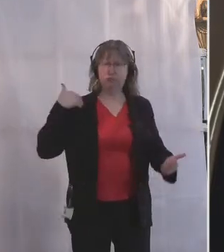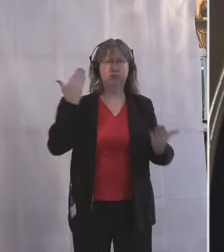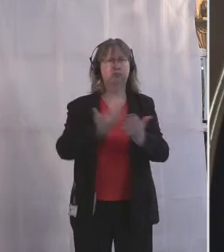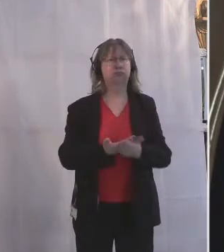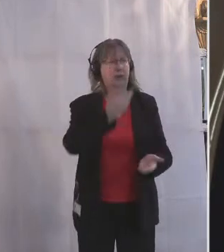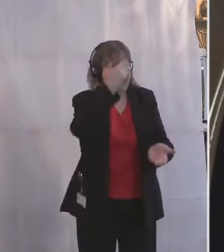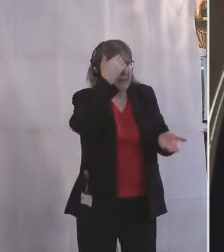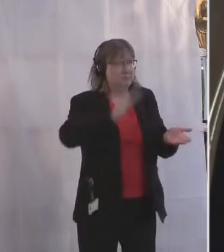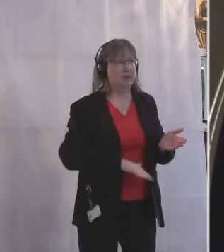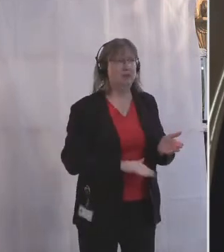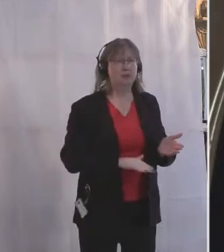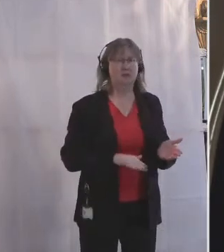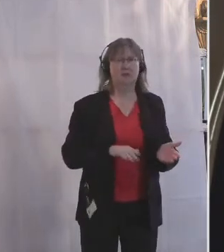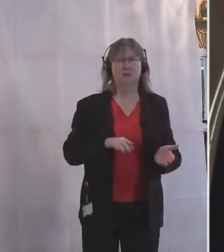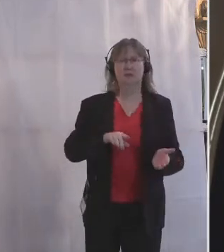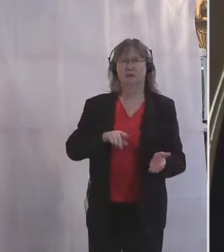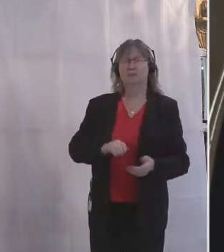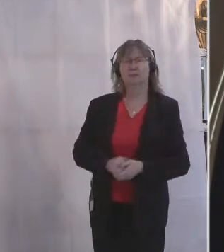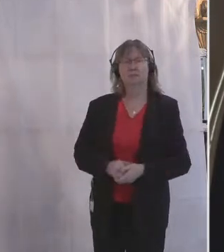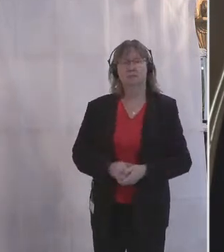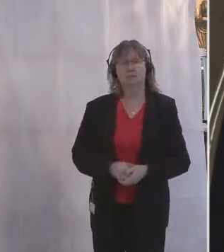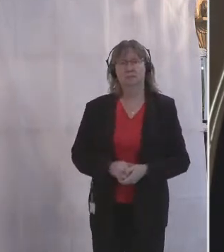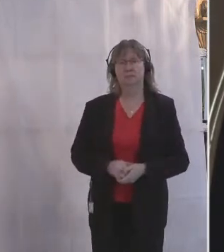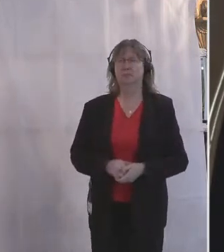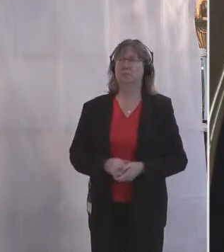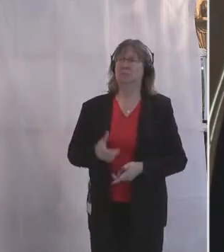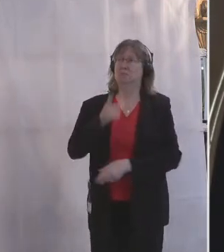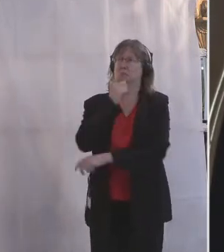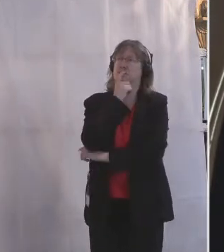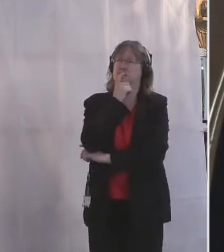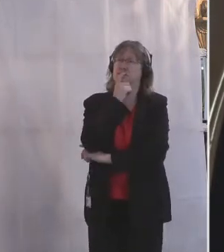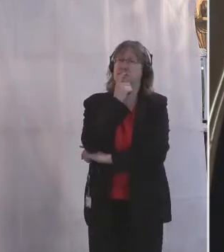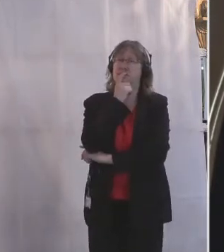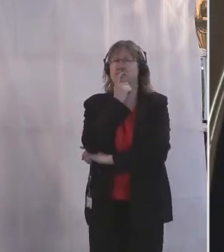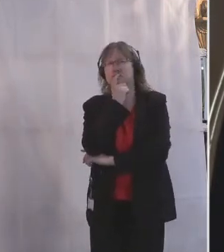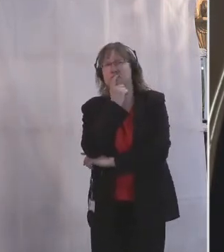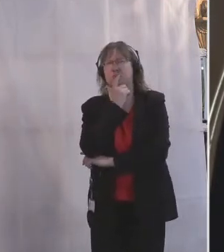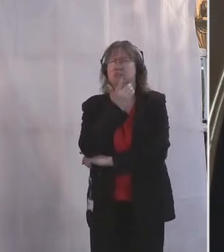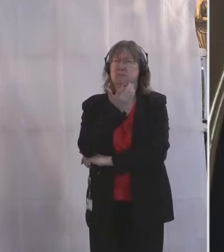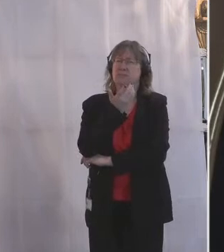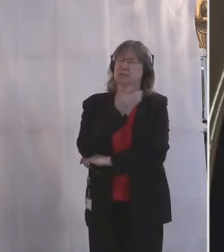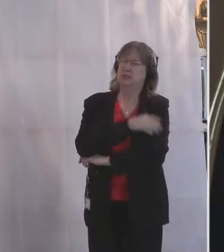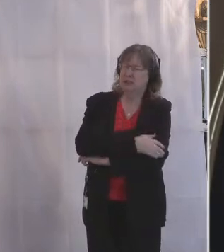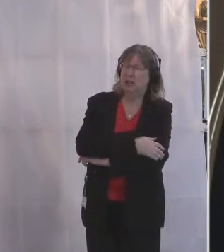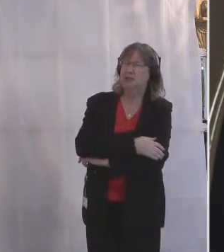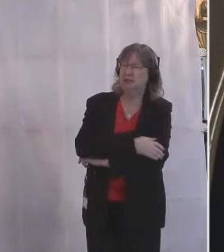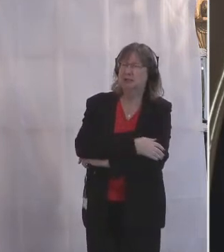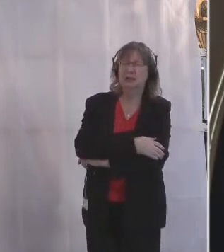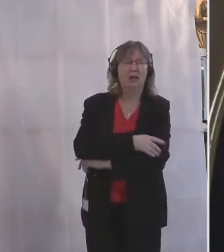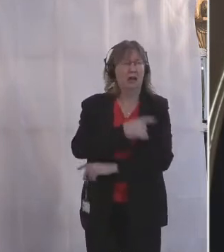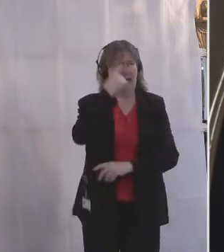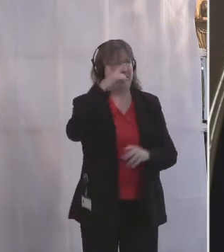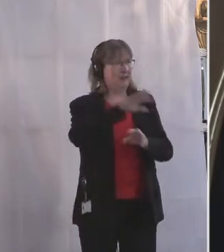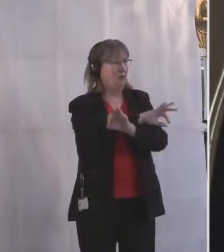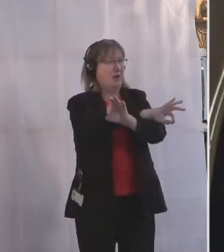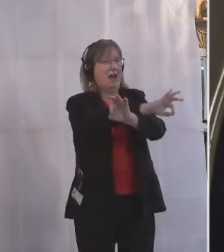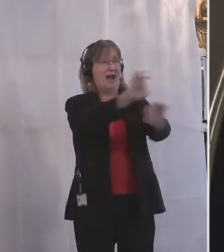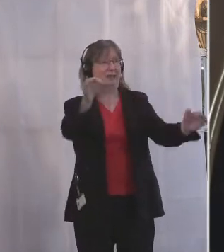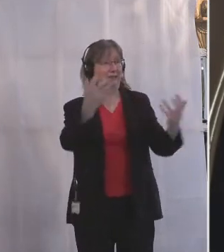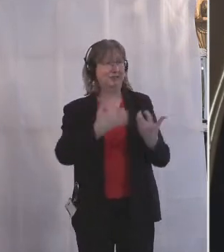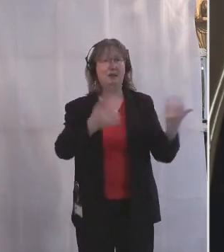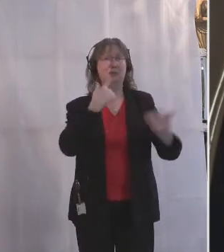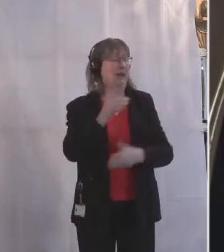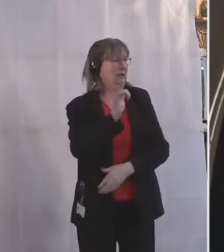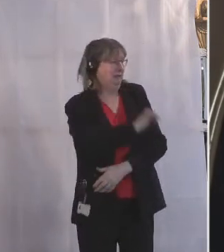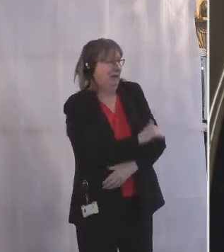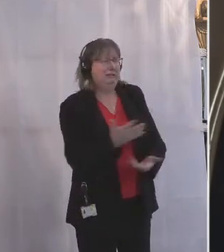your company from the perspective you have. Yeah. Do you know what? I think if we asked everybody in this room, they'd say